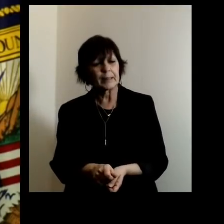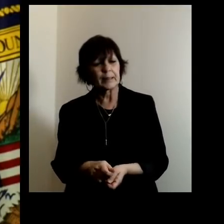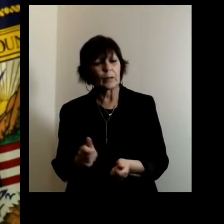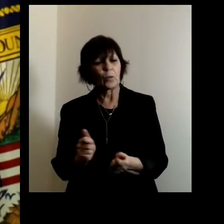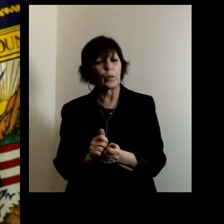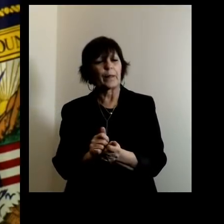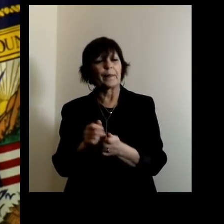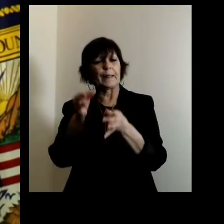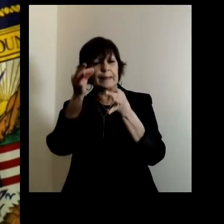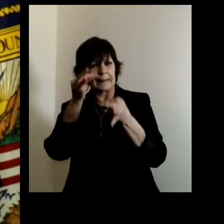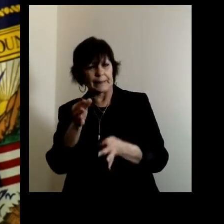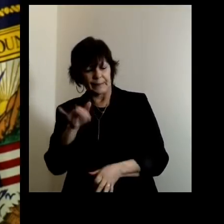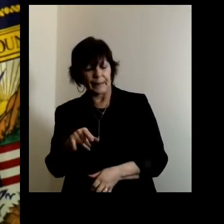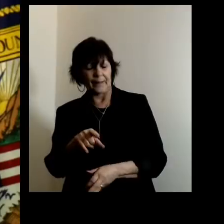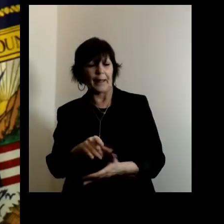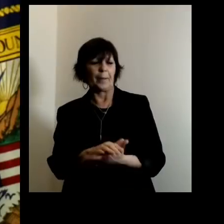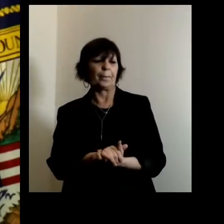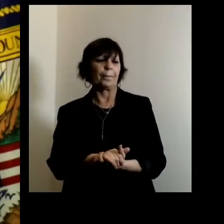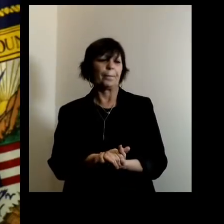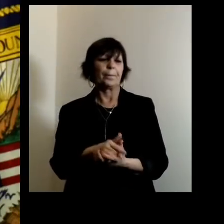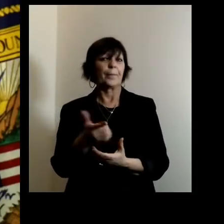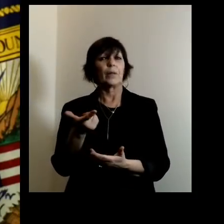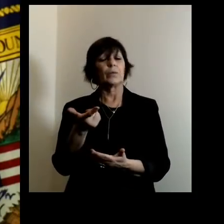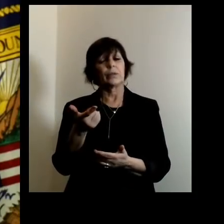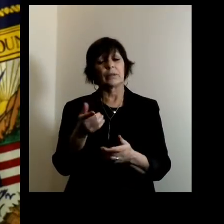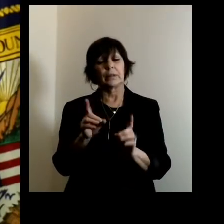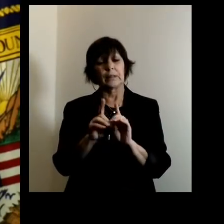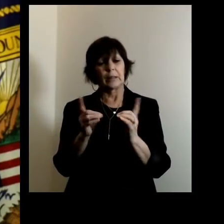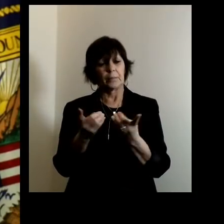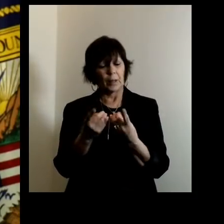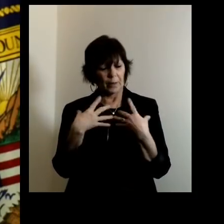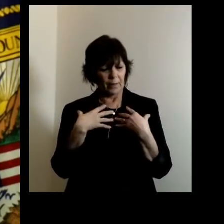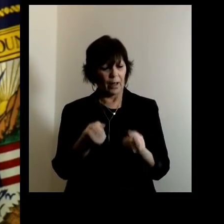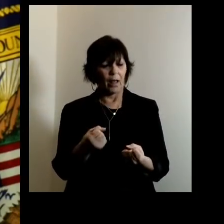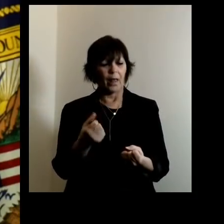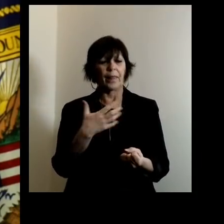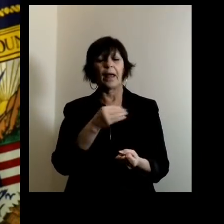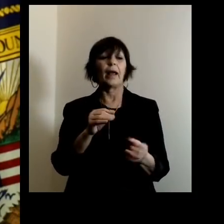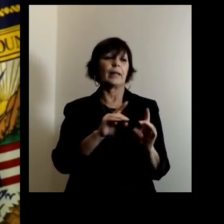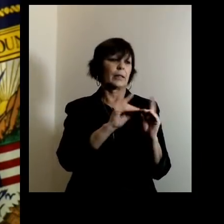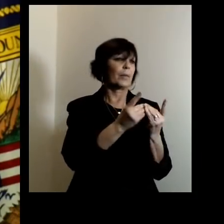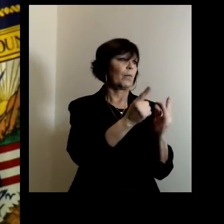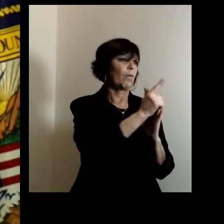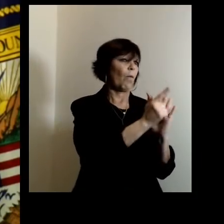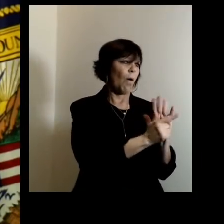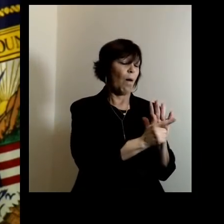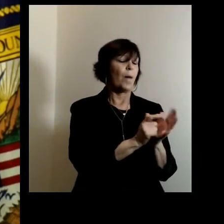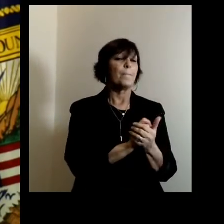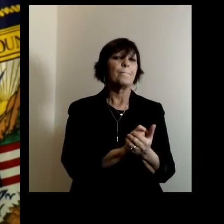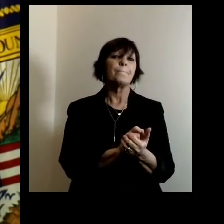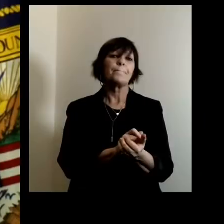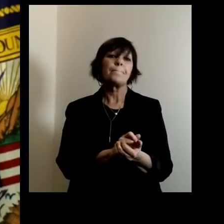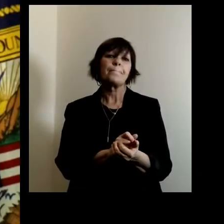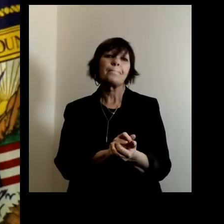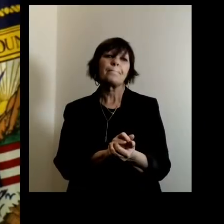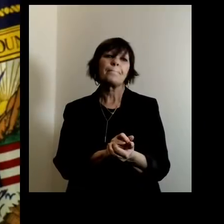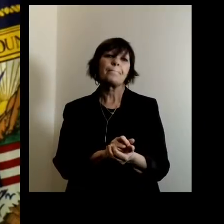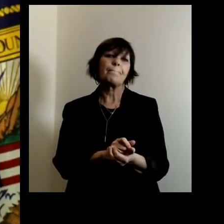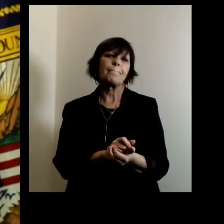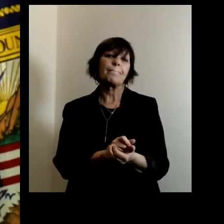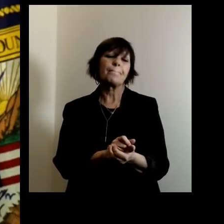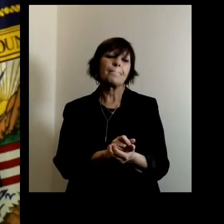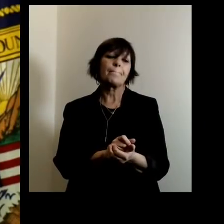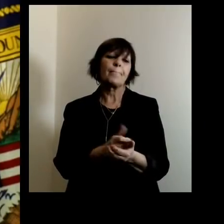decision-making behind it, because truthfully it was in the Department of Health's hands as well as our Department of Law and communicating with New York State.